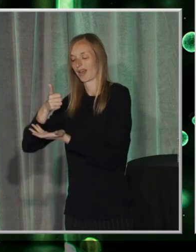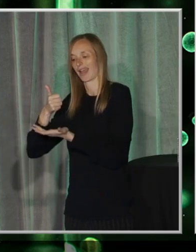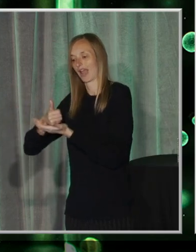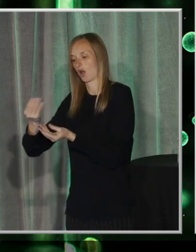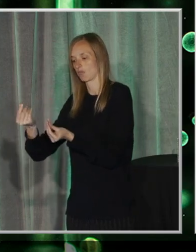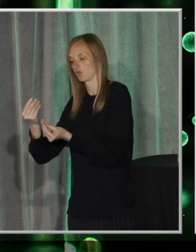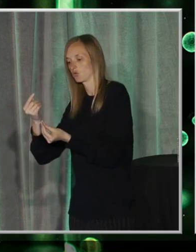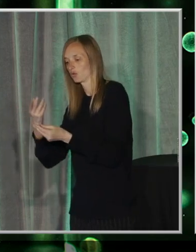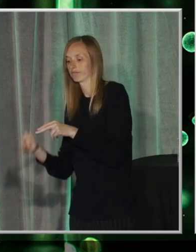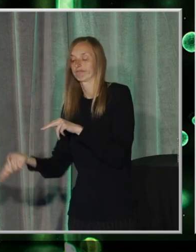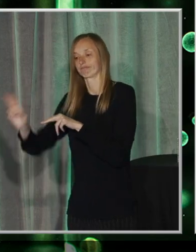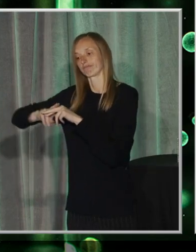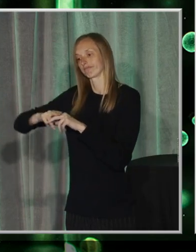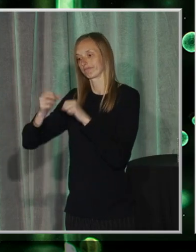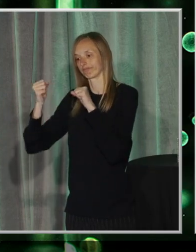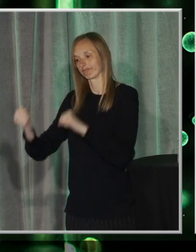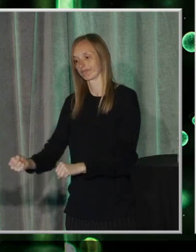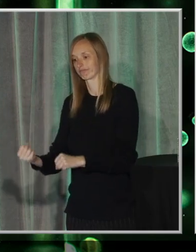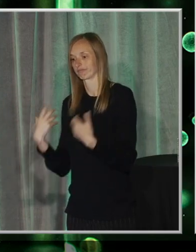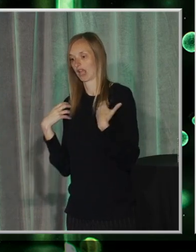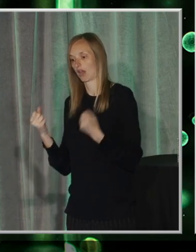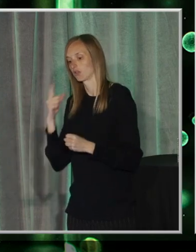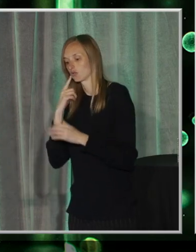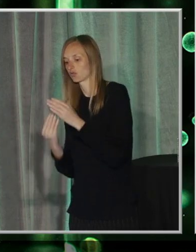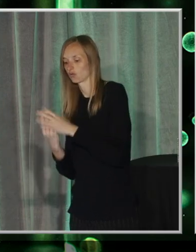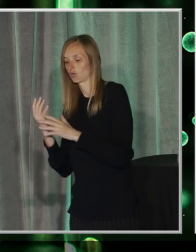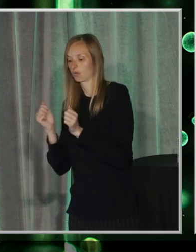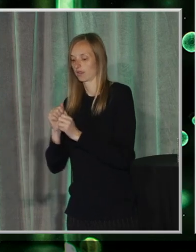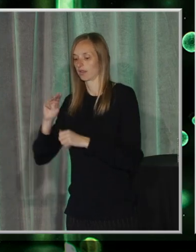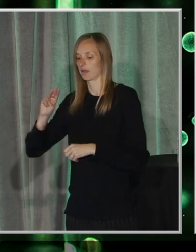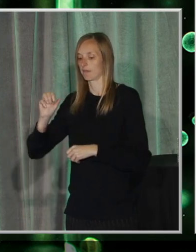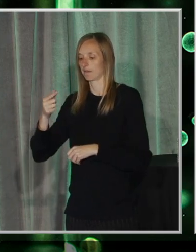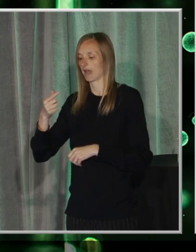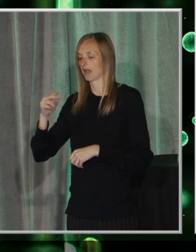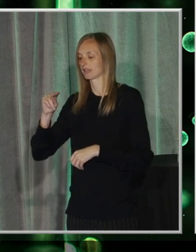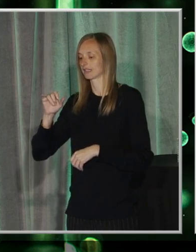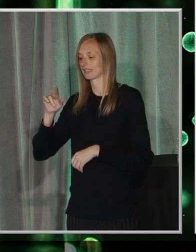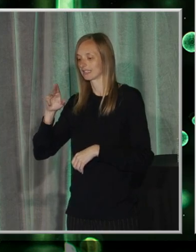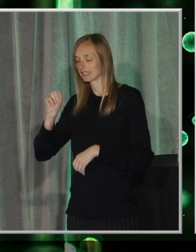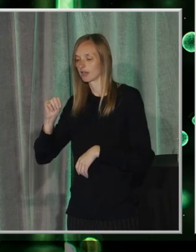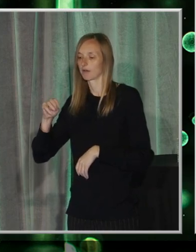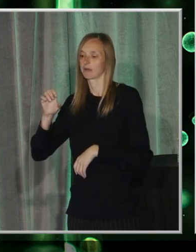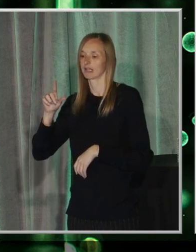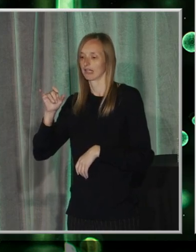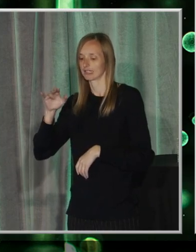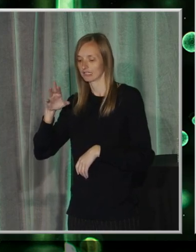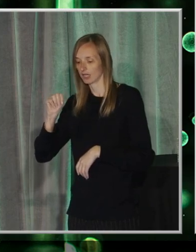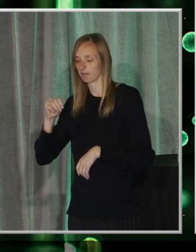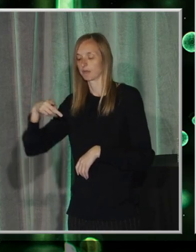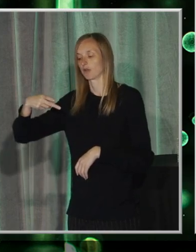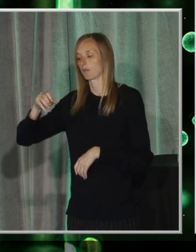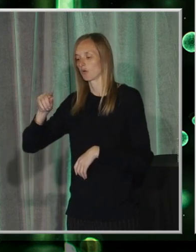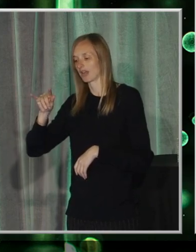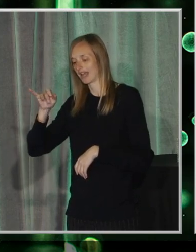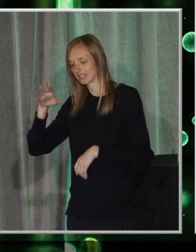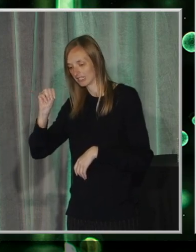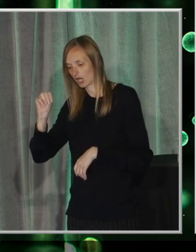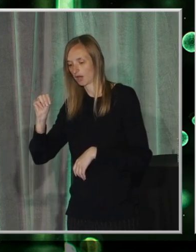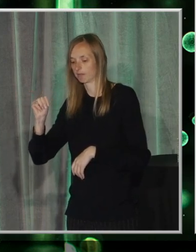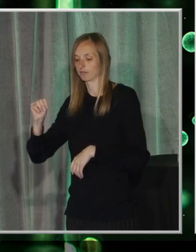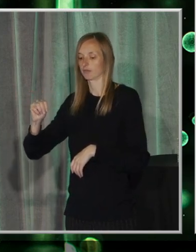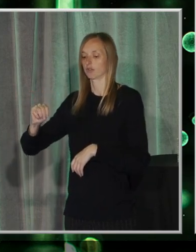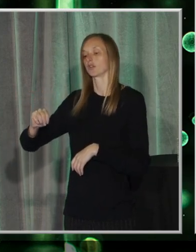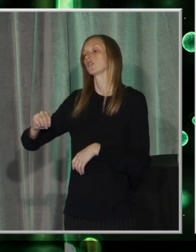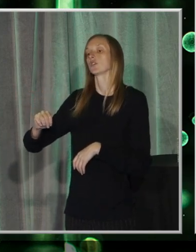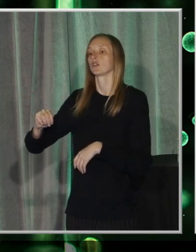soil increase the nutrients like magnesium, calcium, and potassium. So for water, we'll be using rain